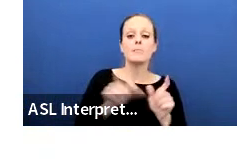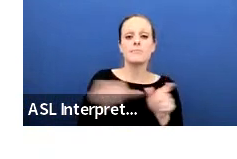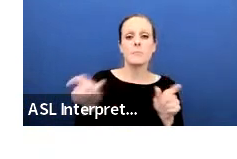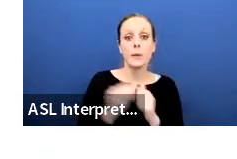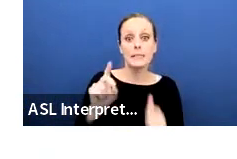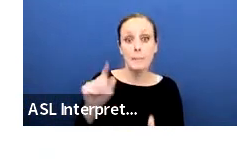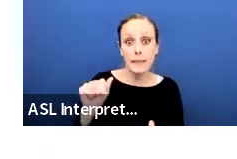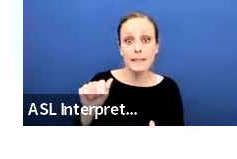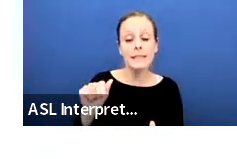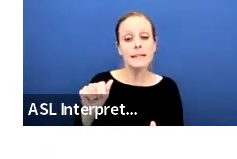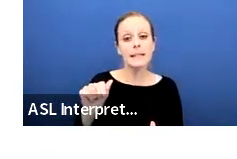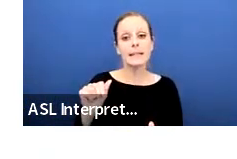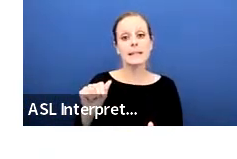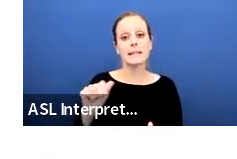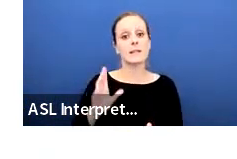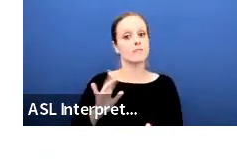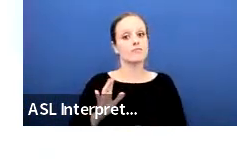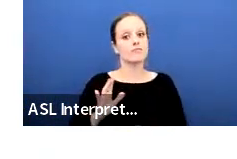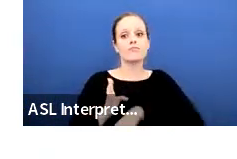enjoy